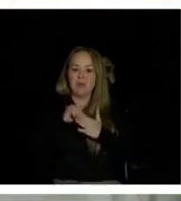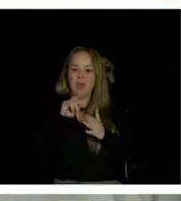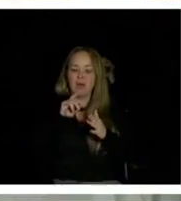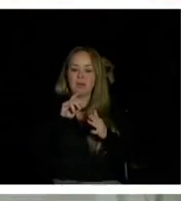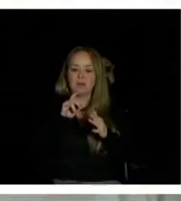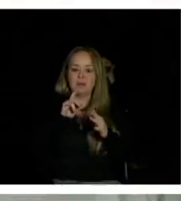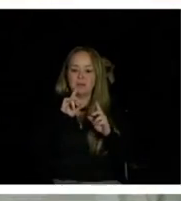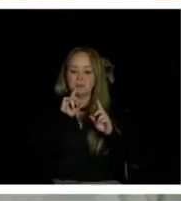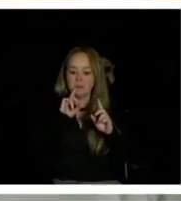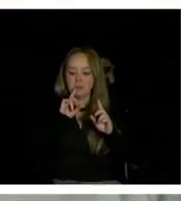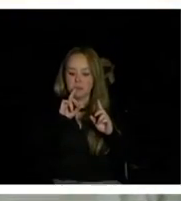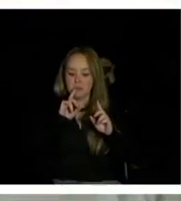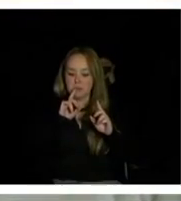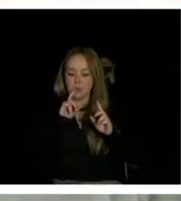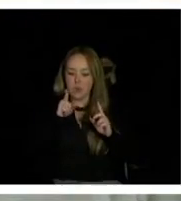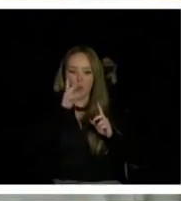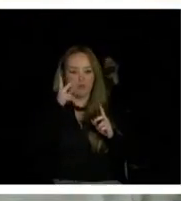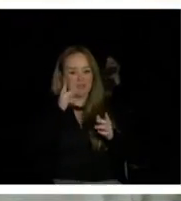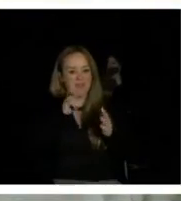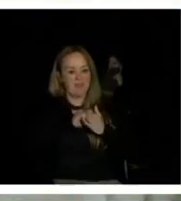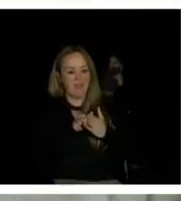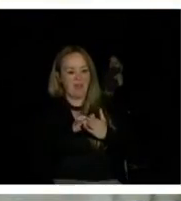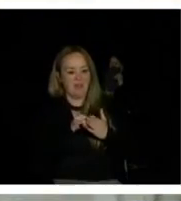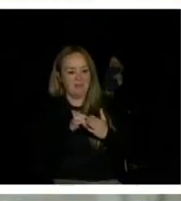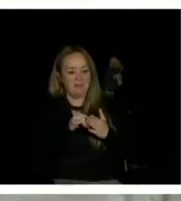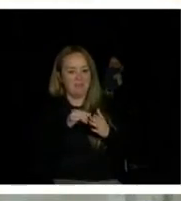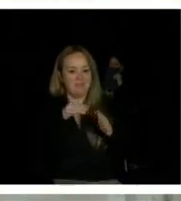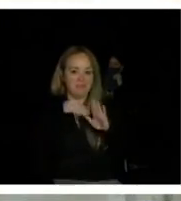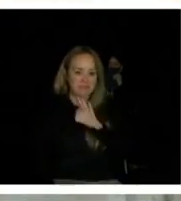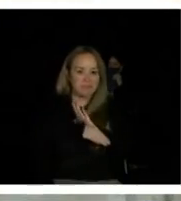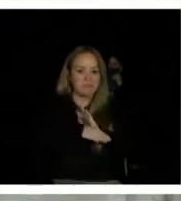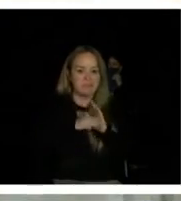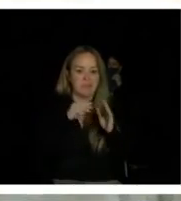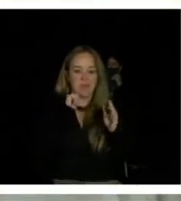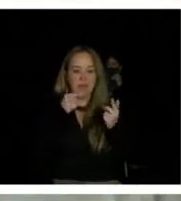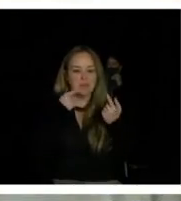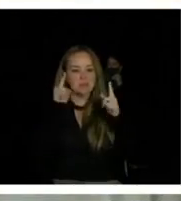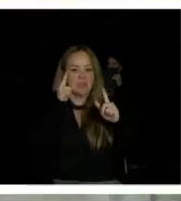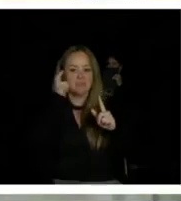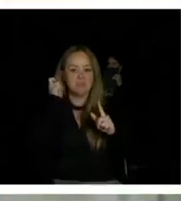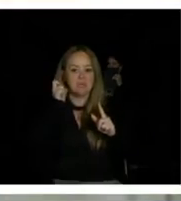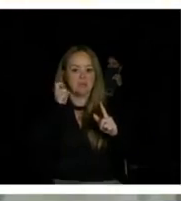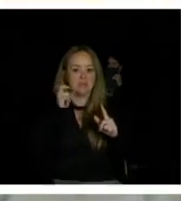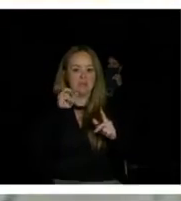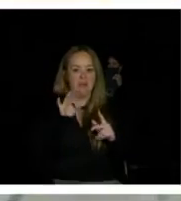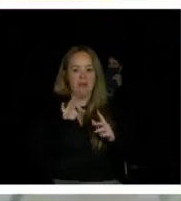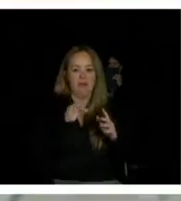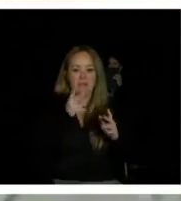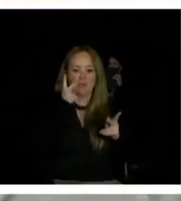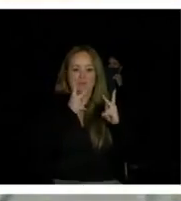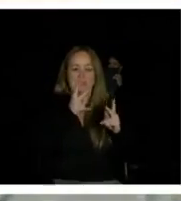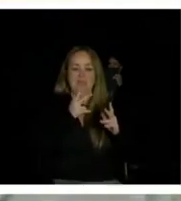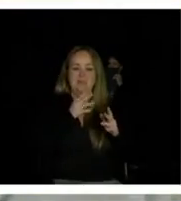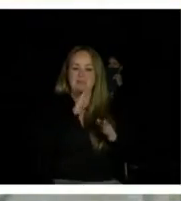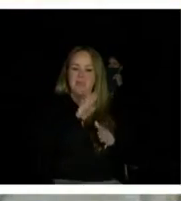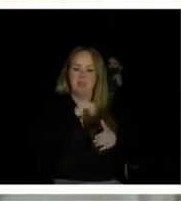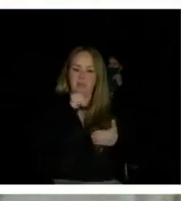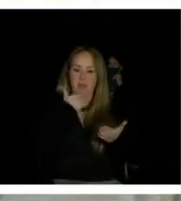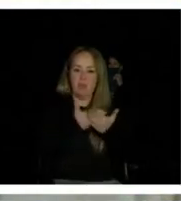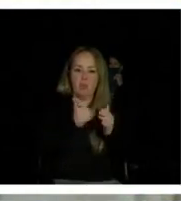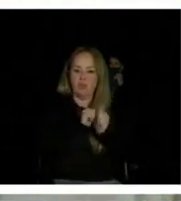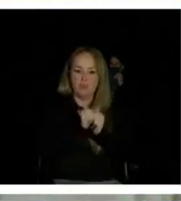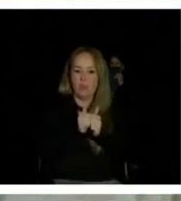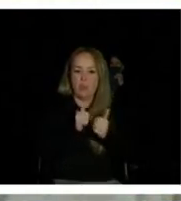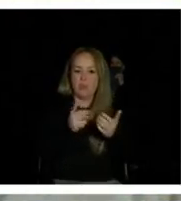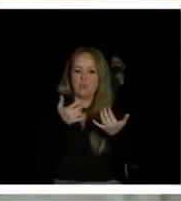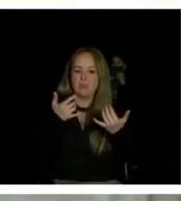with achievement on the field, mm-hmm. or in the marching band for that matter. But facilities is our, mm-hmm. our major. Absolutely, and